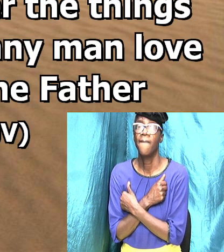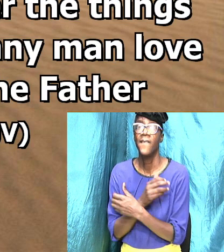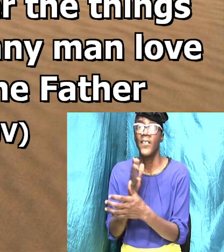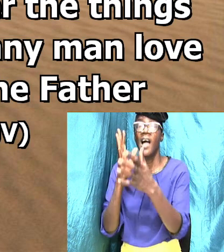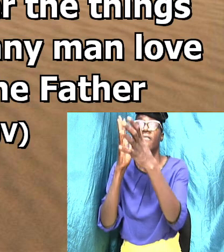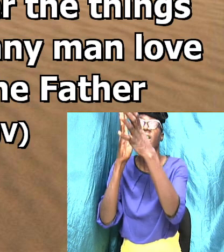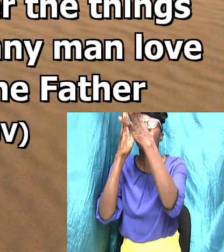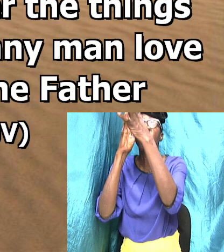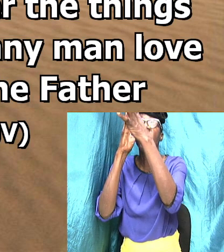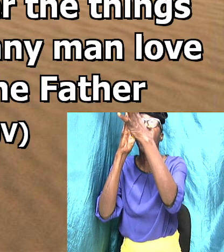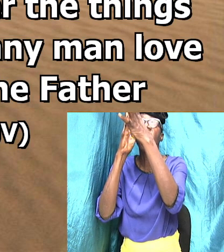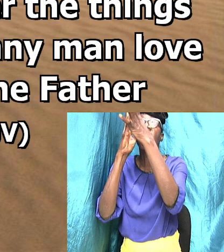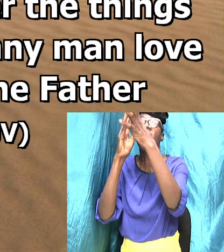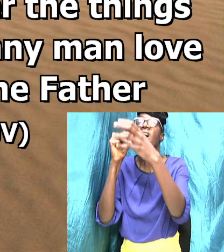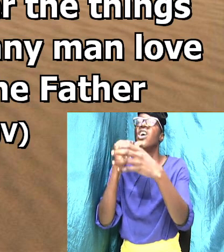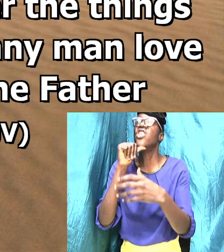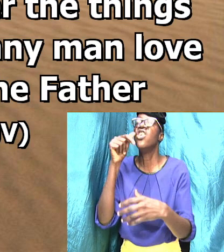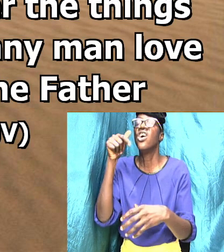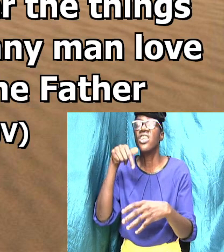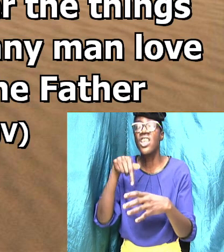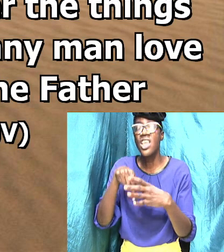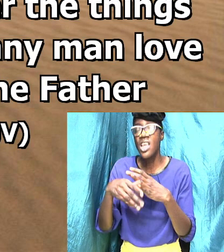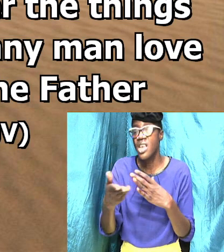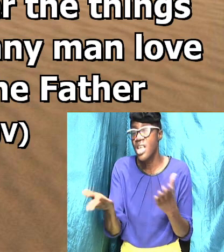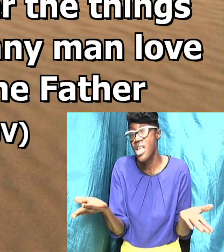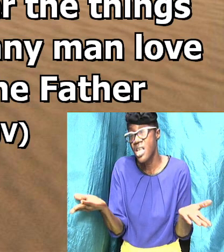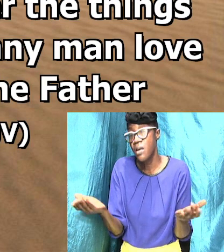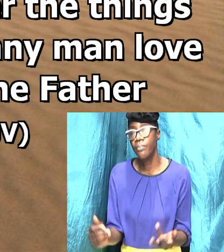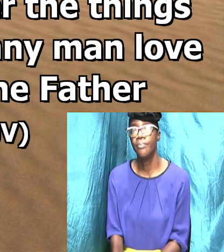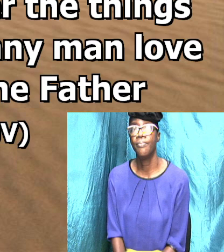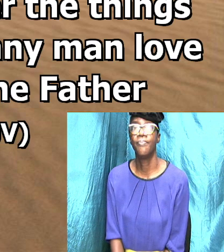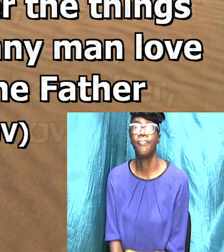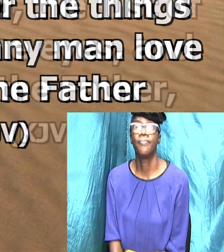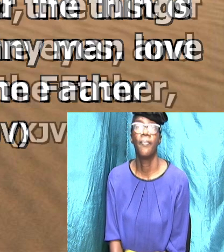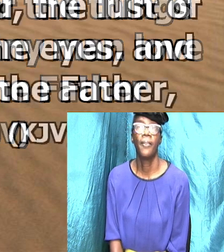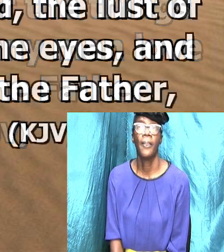of the Father is not in him.